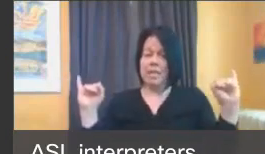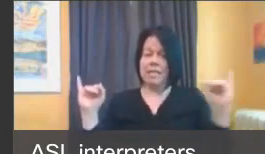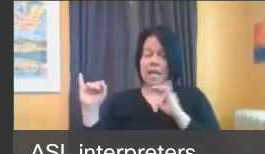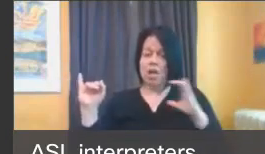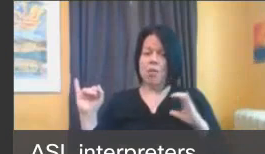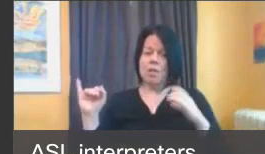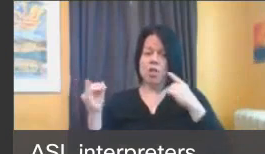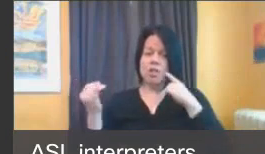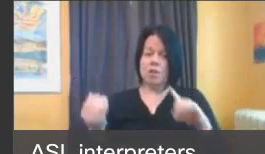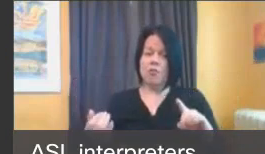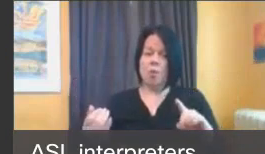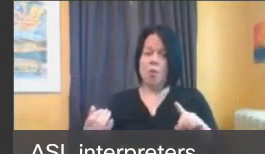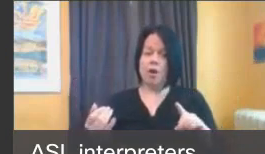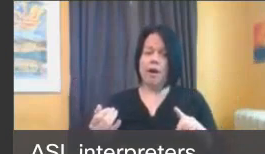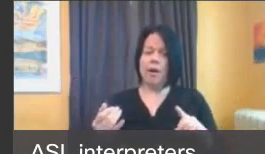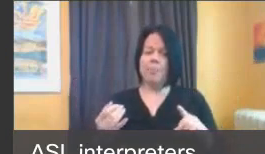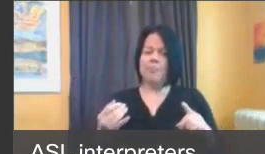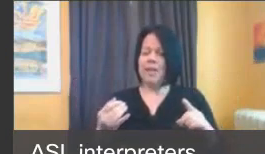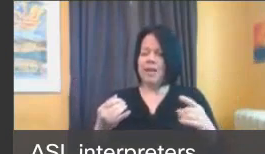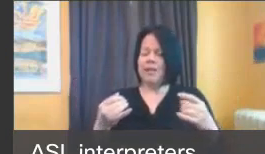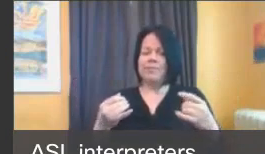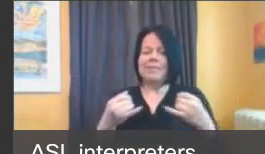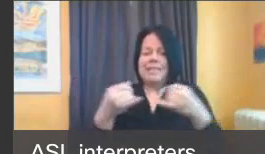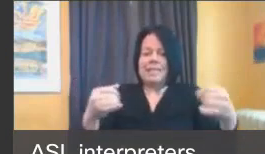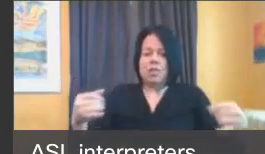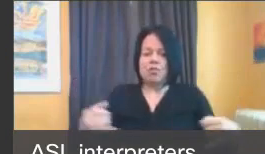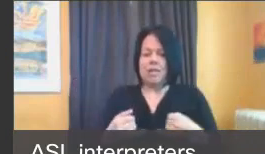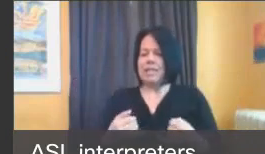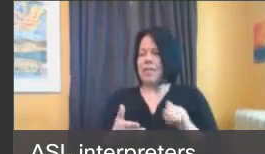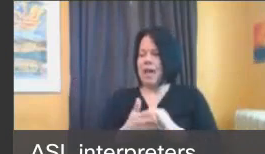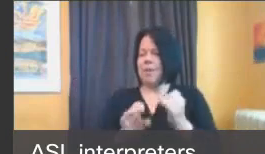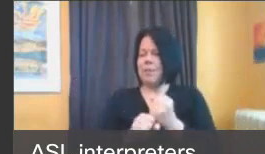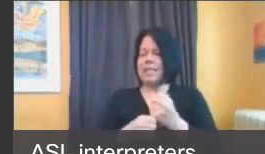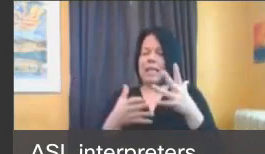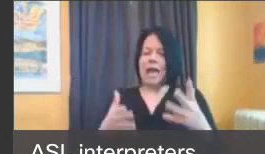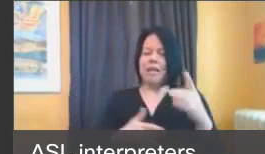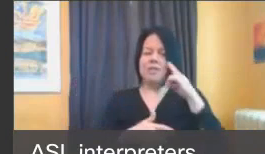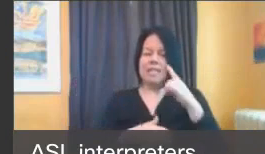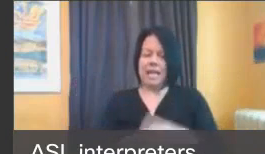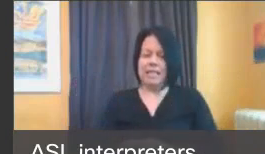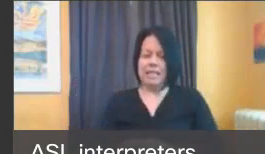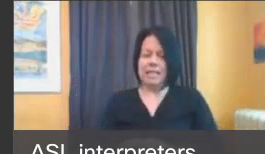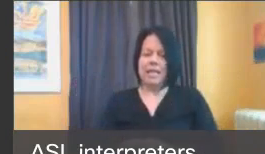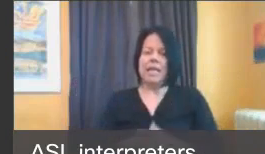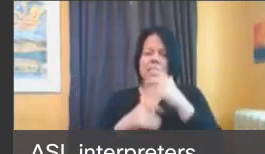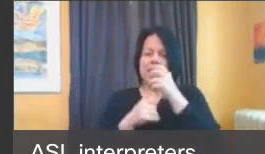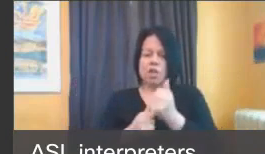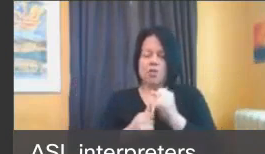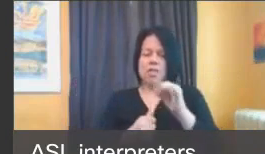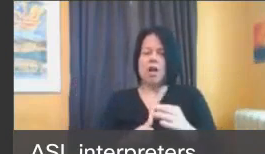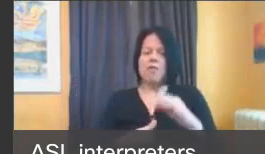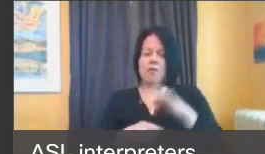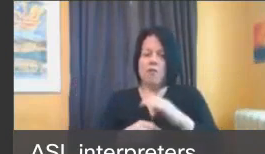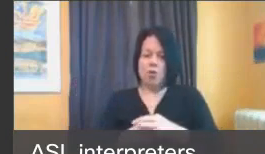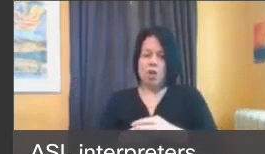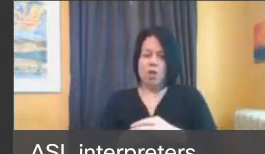drawing congressional districts was one of the proposals that made a lot of sense and would advance the interests of voters. Because after all, the right to vote